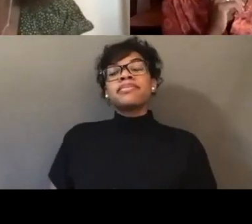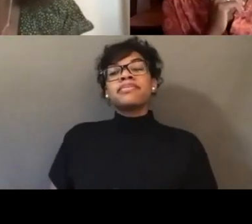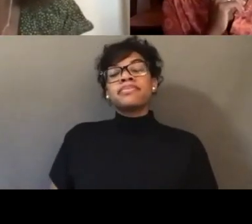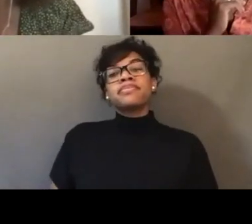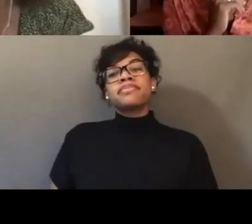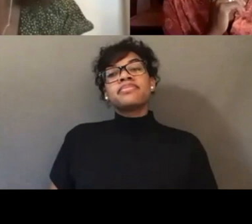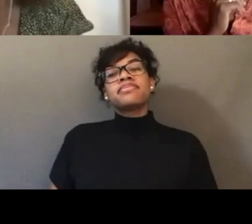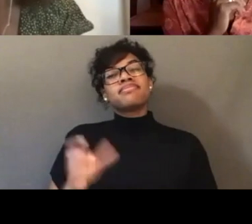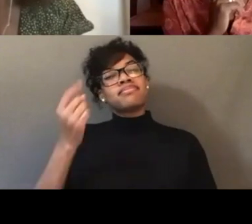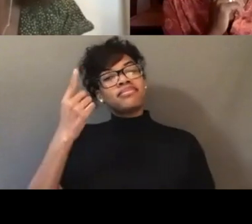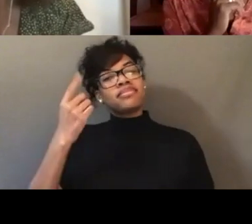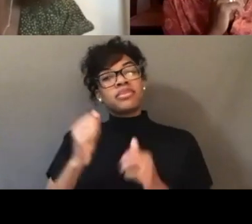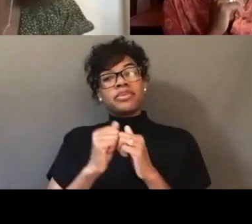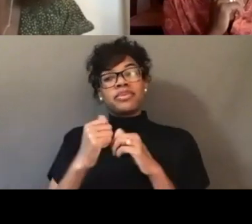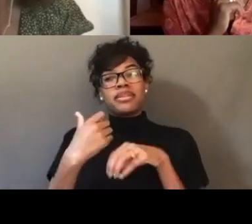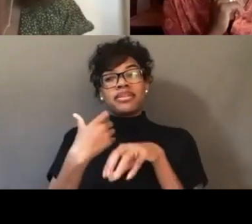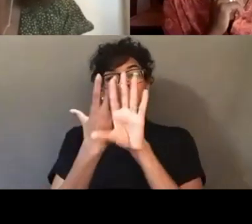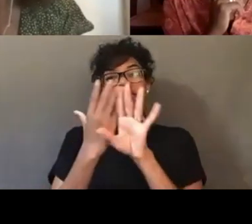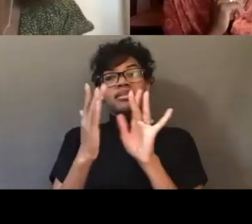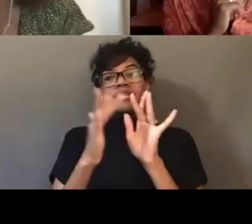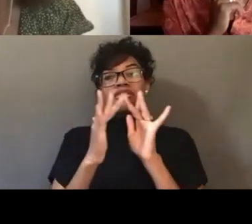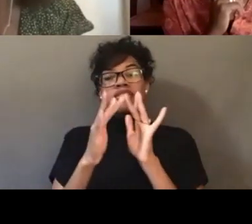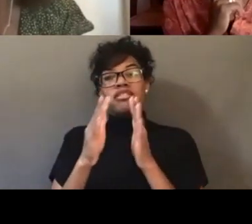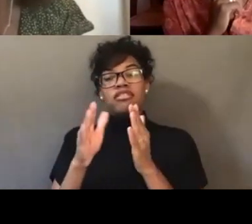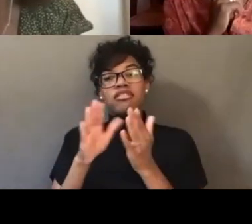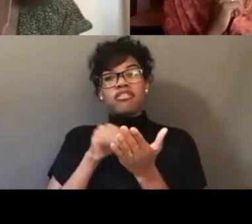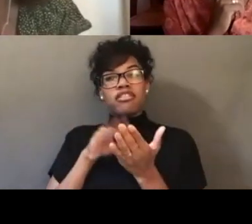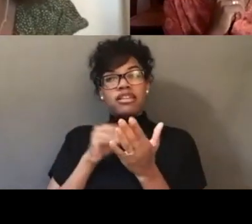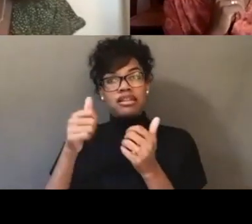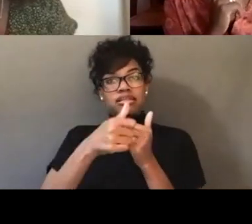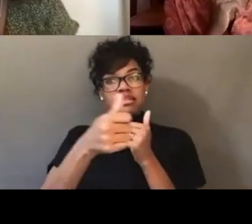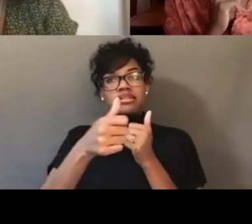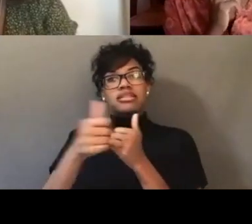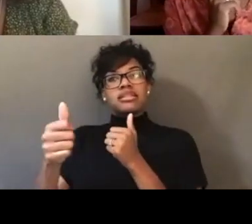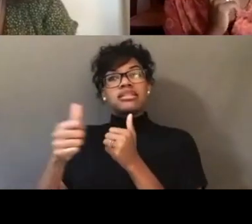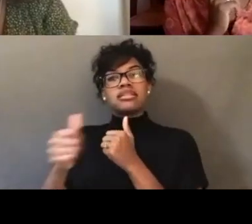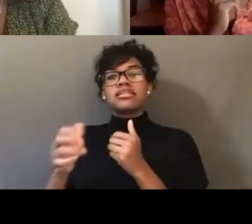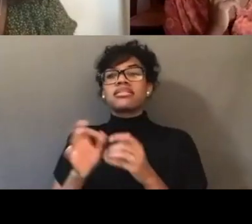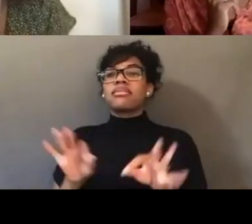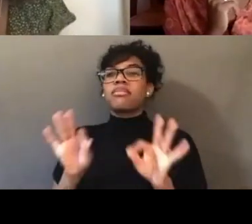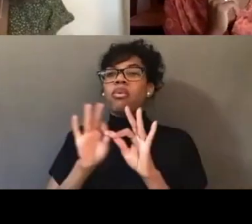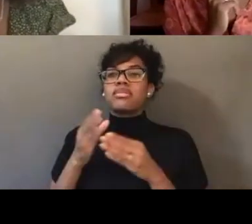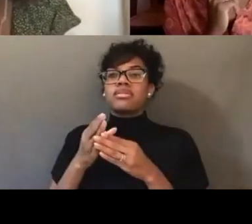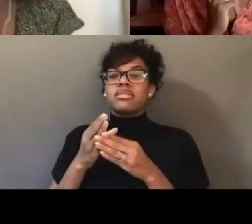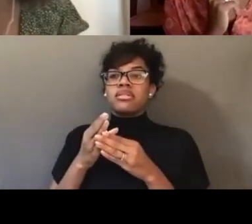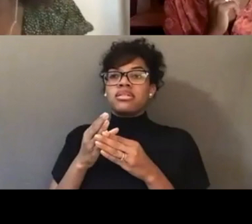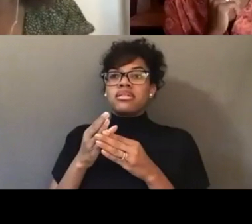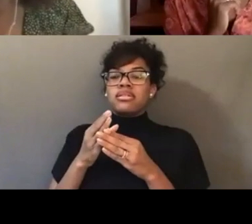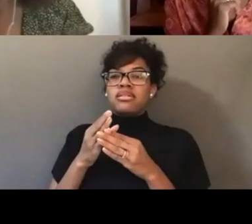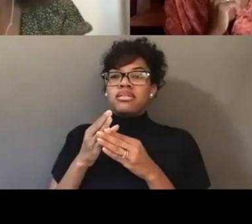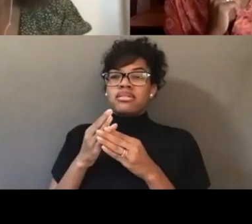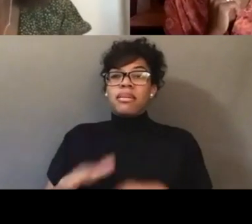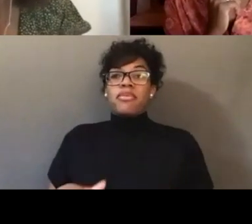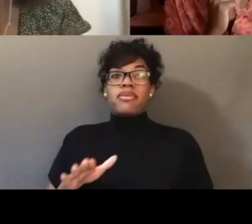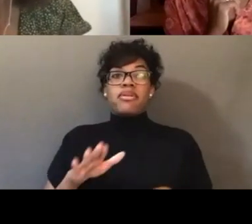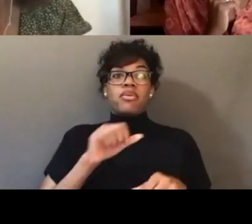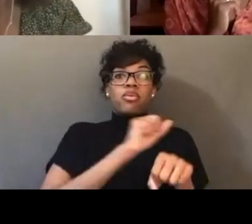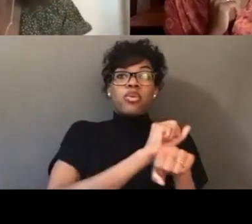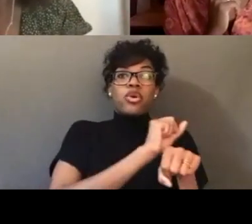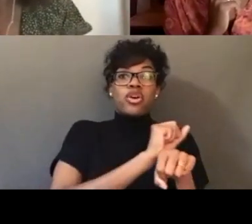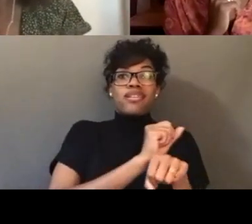I'm aware of what my work time is and what my family time is. It's such an important balance when it's all in the same